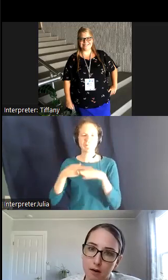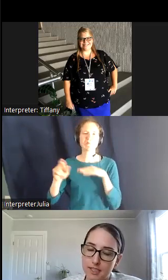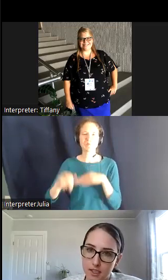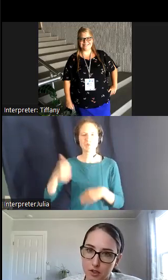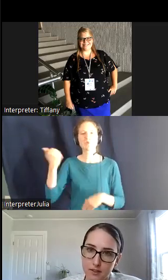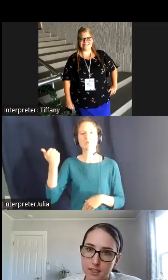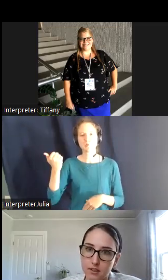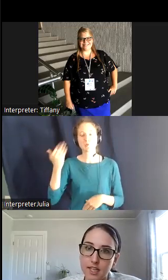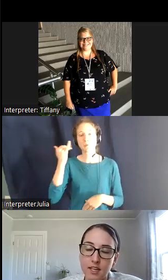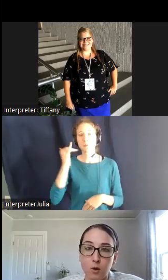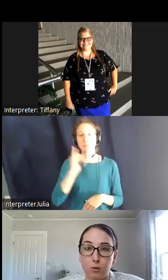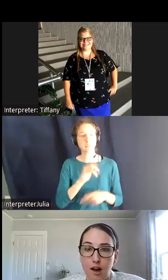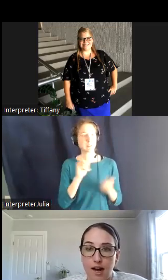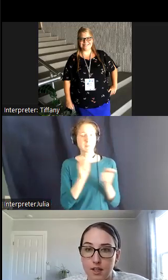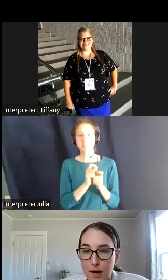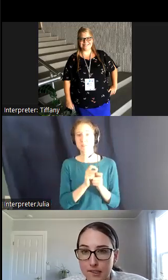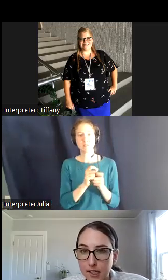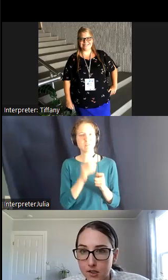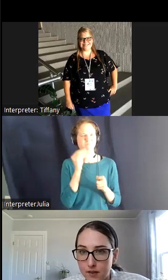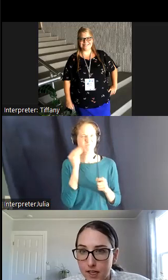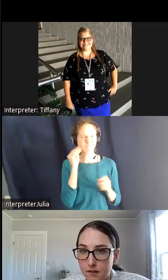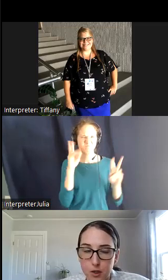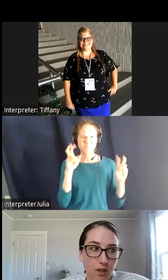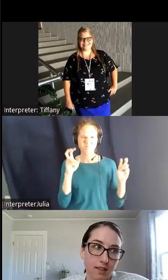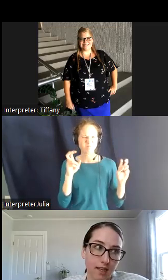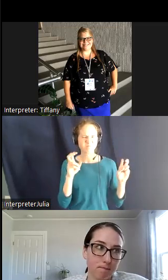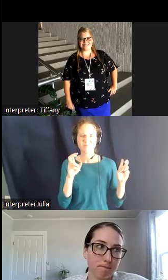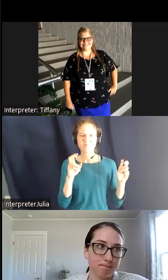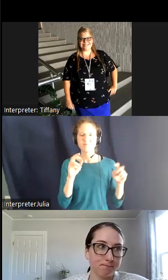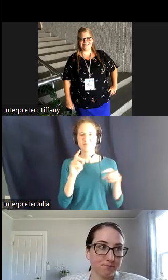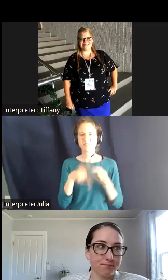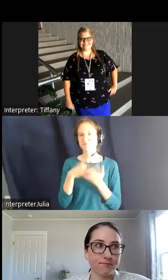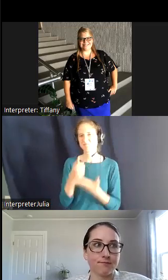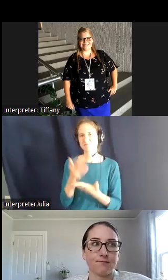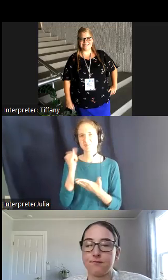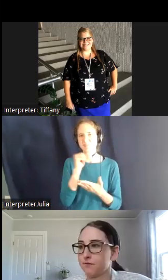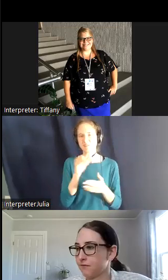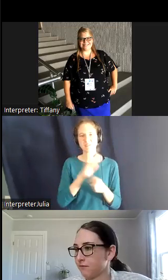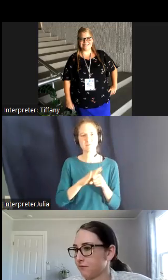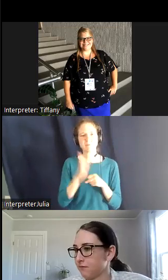because that residential facility would not have the capacity to serve that individual at the time.